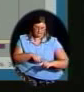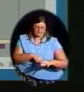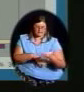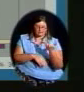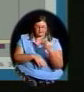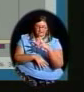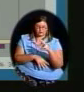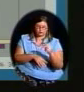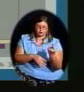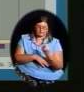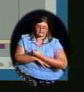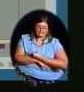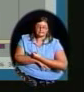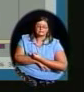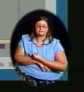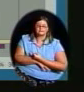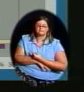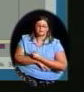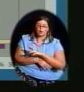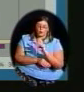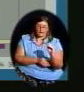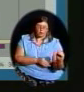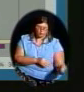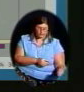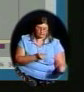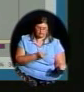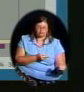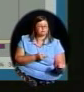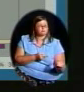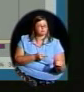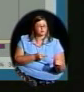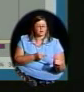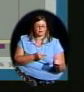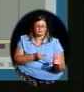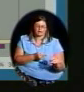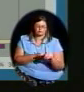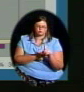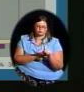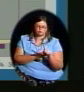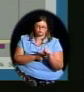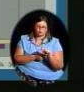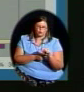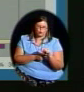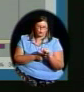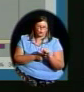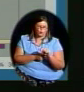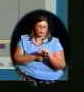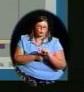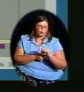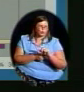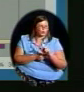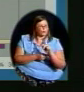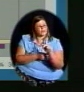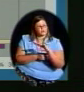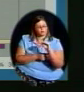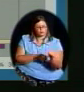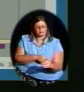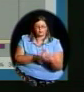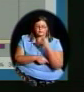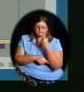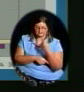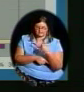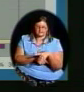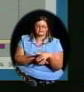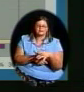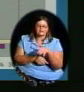what they're saying. In Olathe, about 23% said that they had had